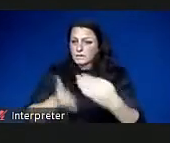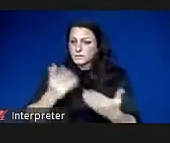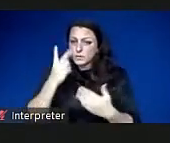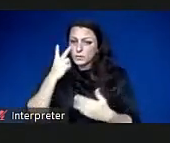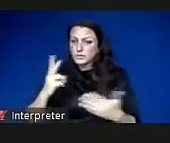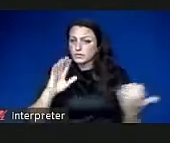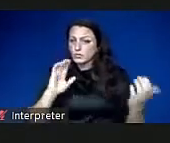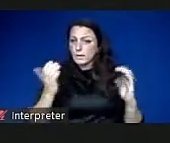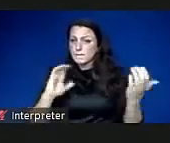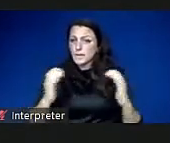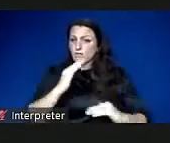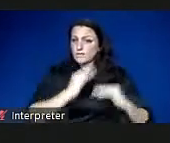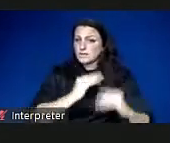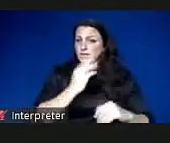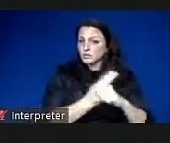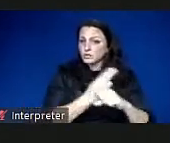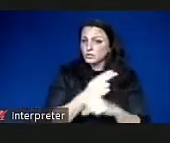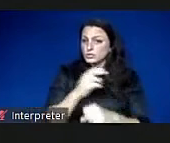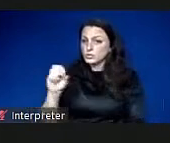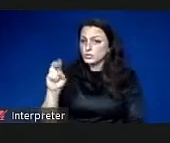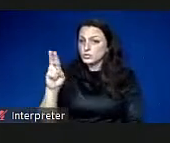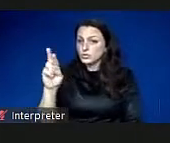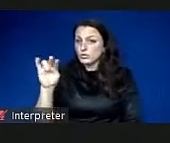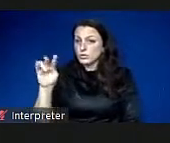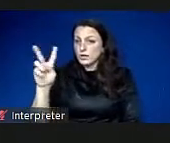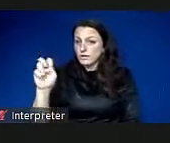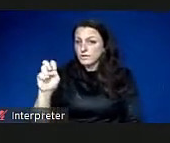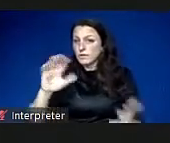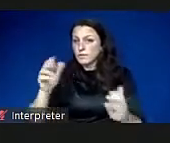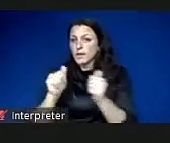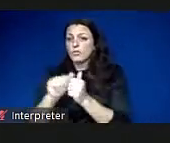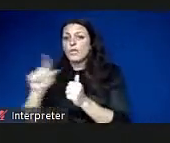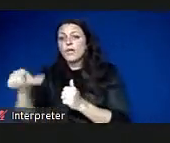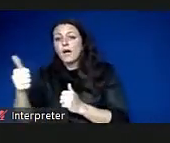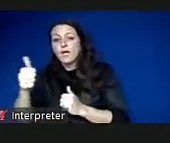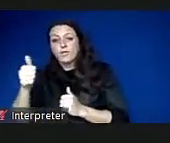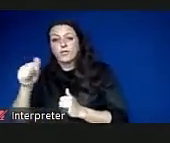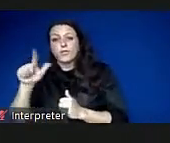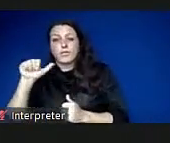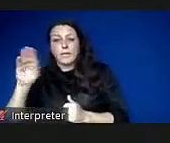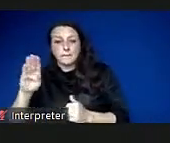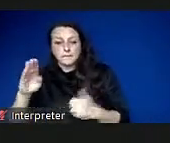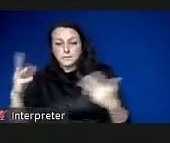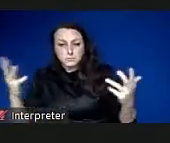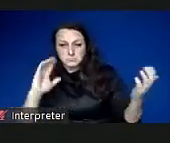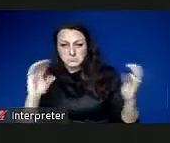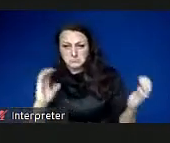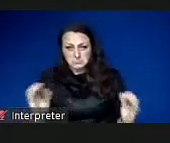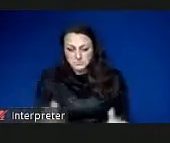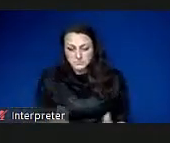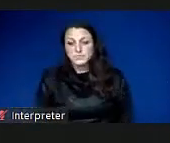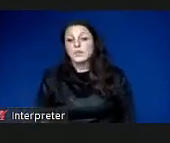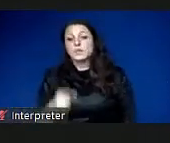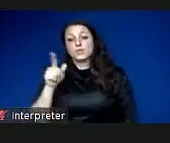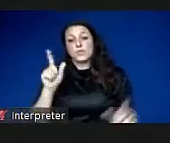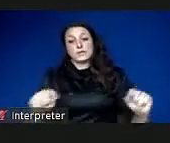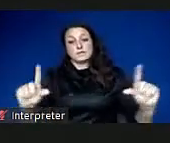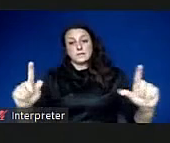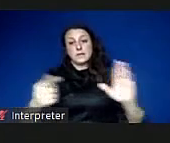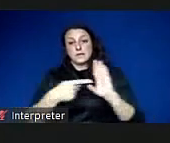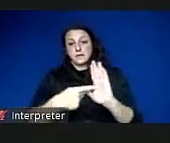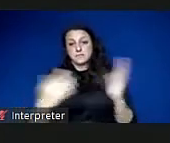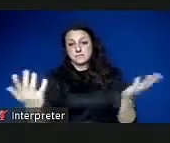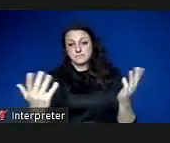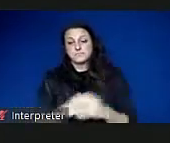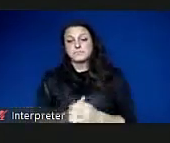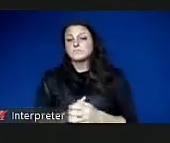comparing facilities that used Cumulative to those that used other labs for testing. And in short, what this slide is showing you is that we